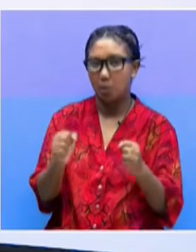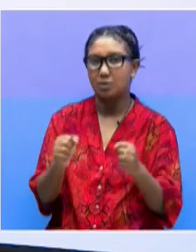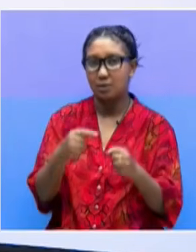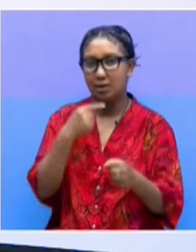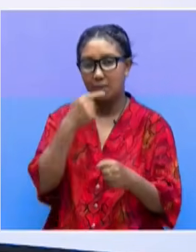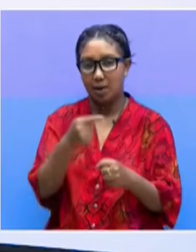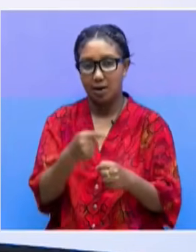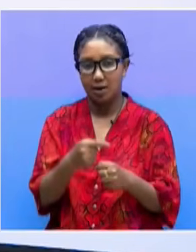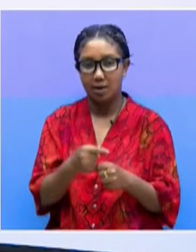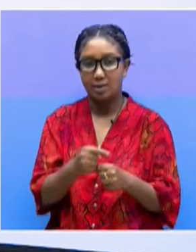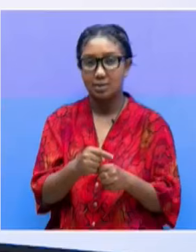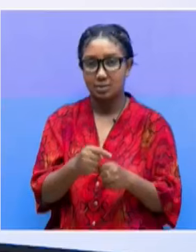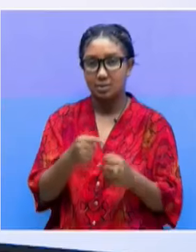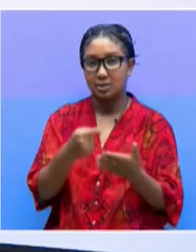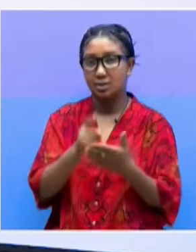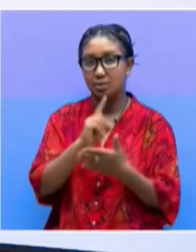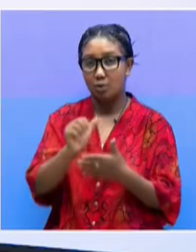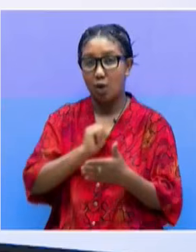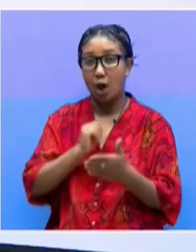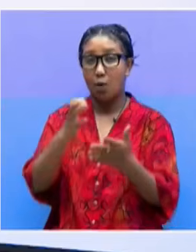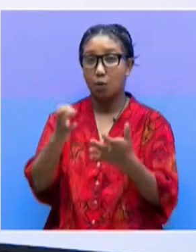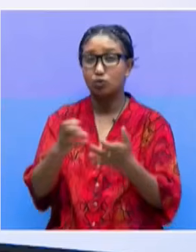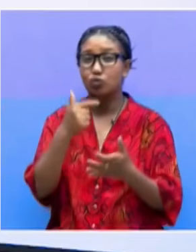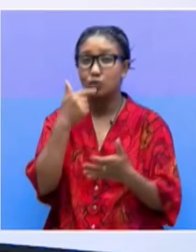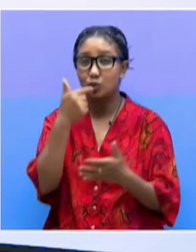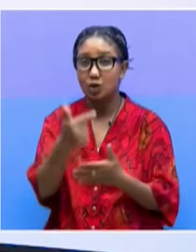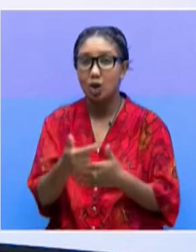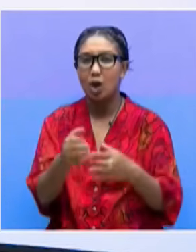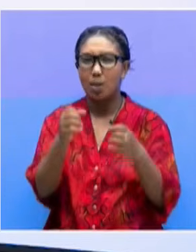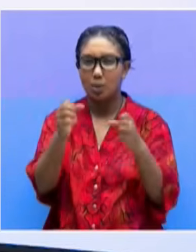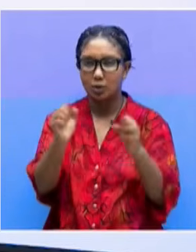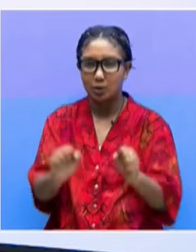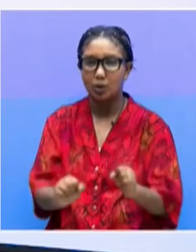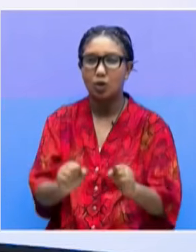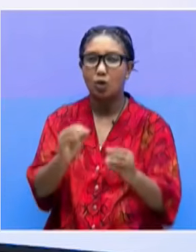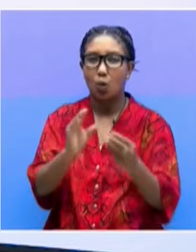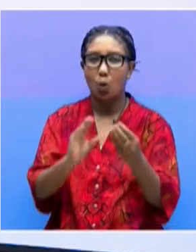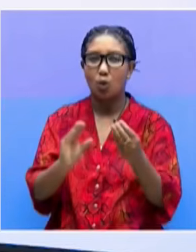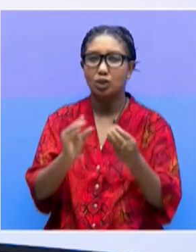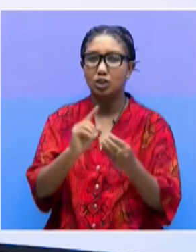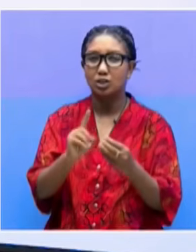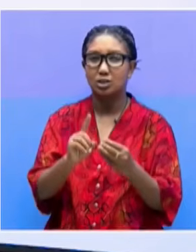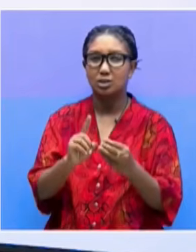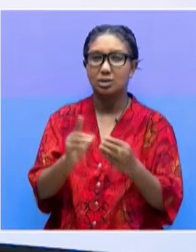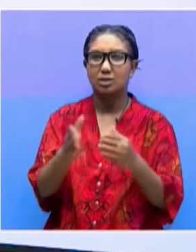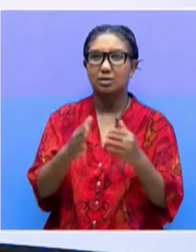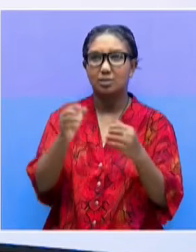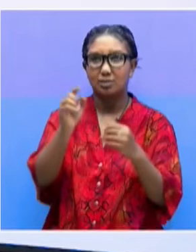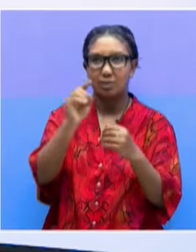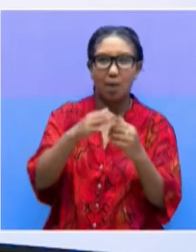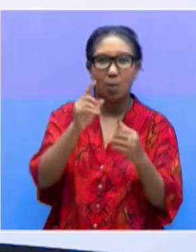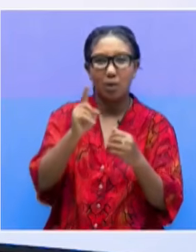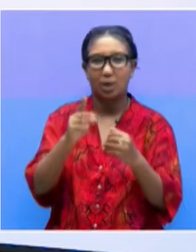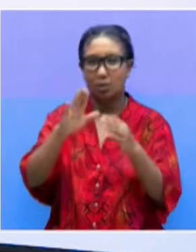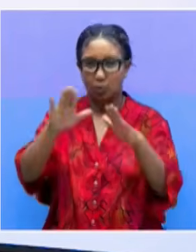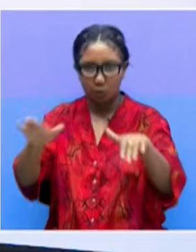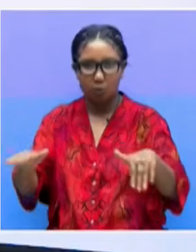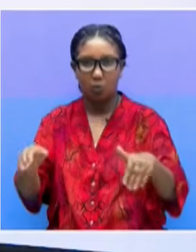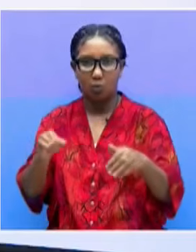condition. And that's why I want you to say possibility condition instead of simply type 1, type 2. All